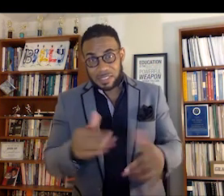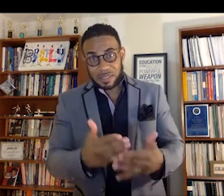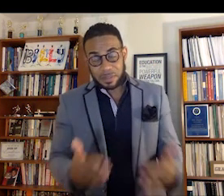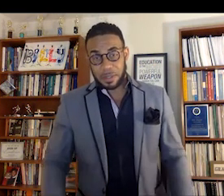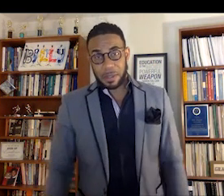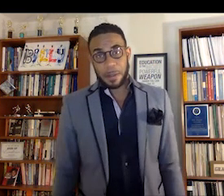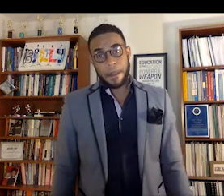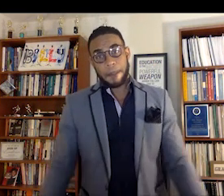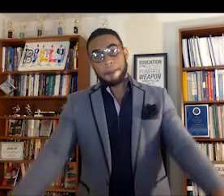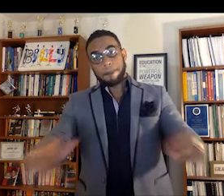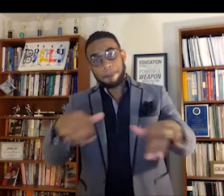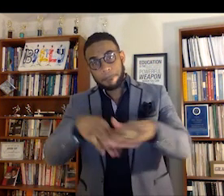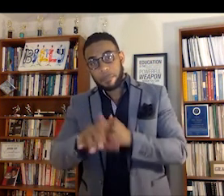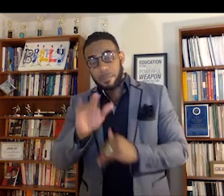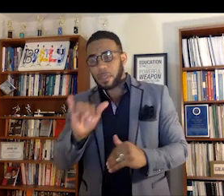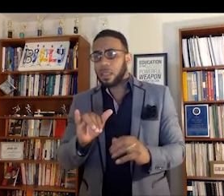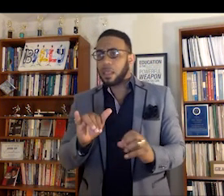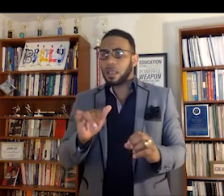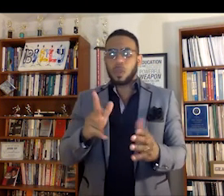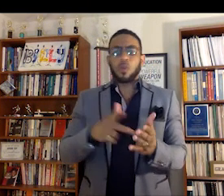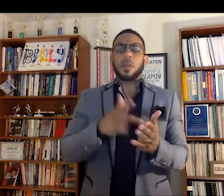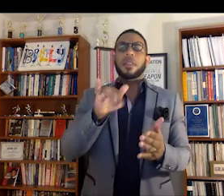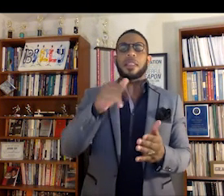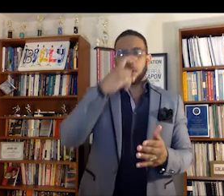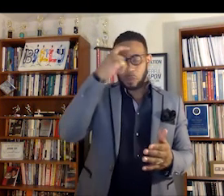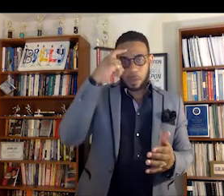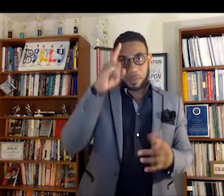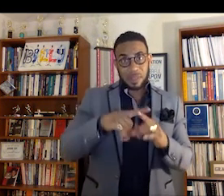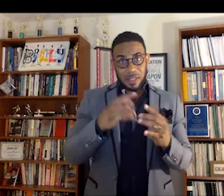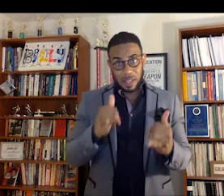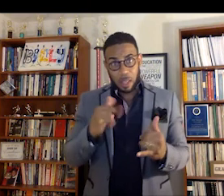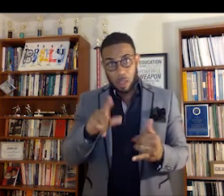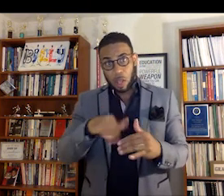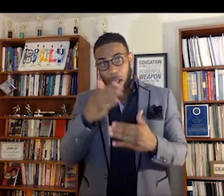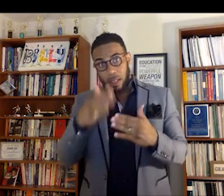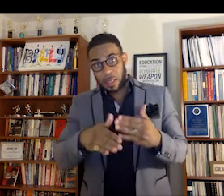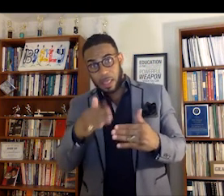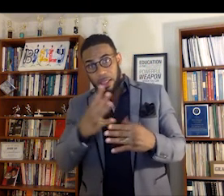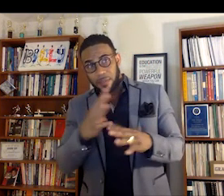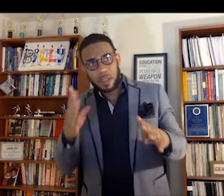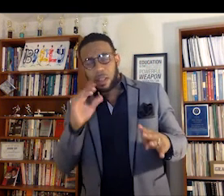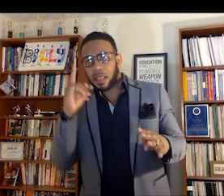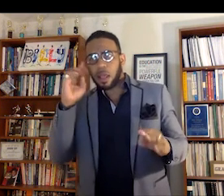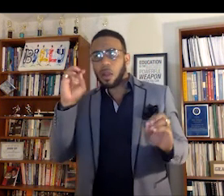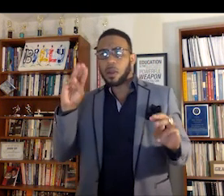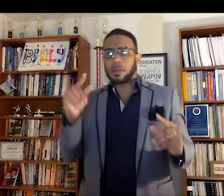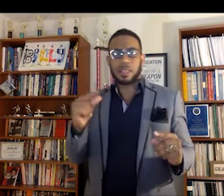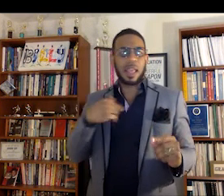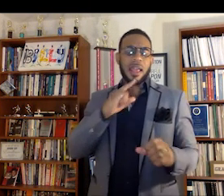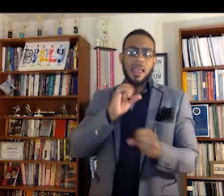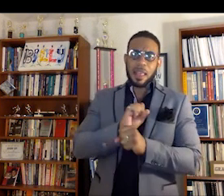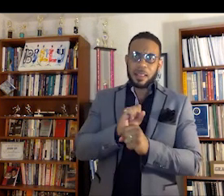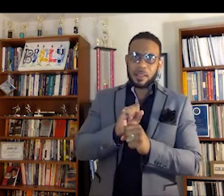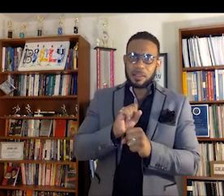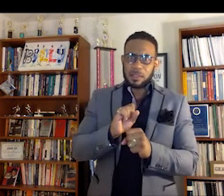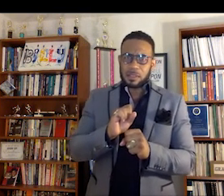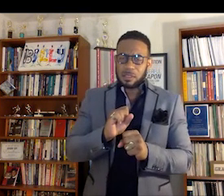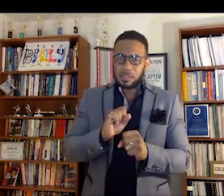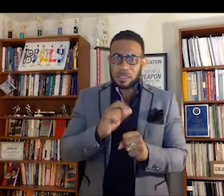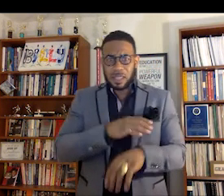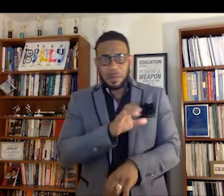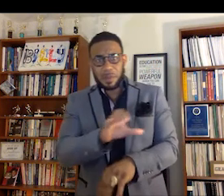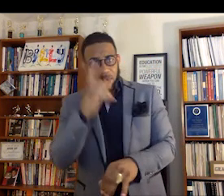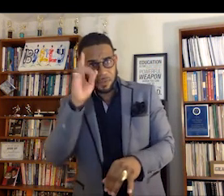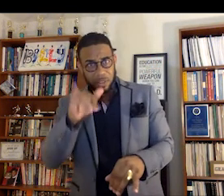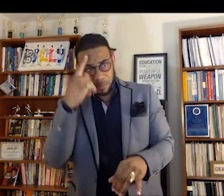thing. So you're walking in there, you're replicating that trauma, but now you're on the other side of the fence thinking, oh my gosh, I'm actually an enactor, I'm an enabler